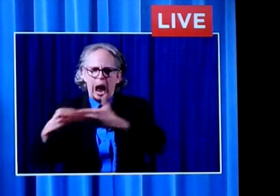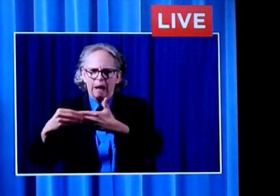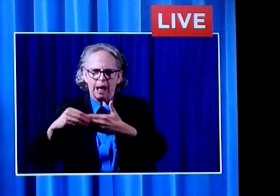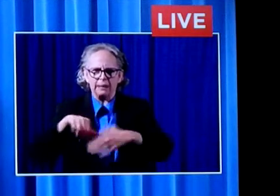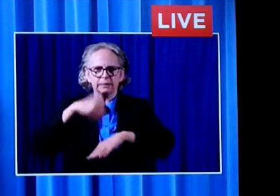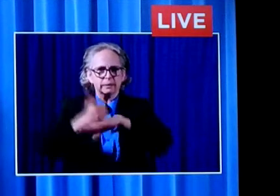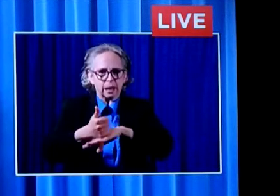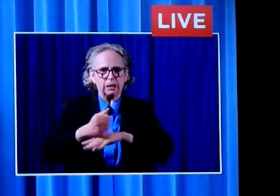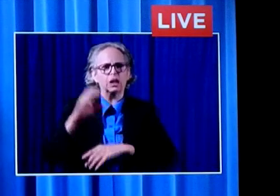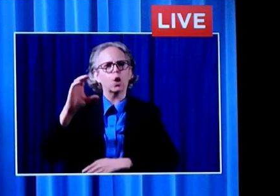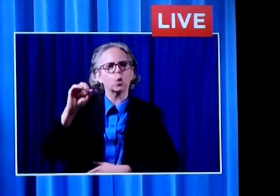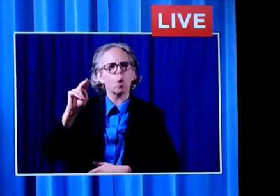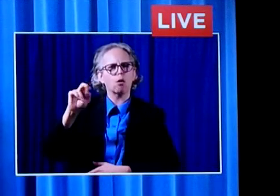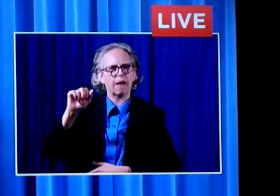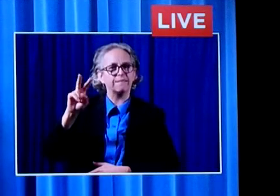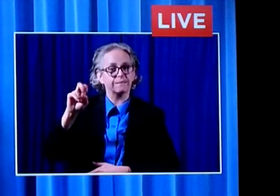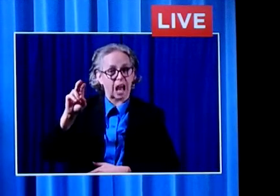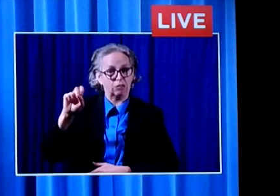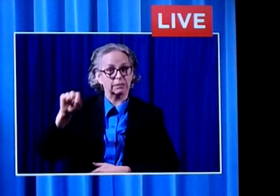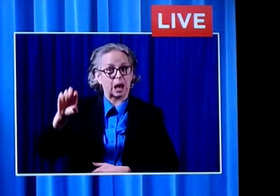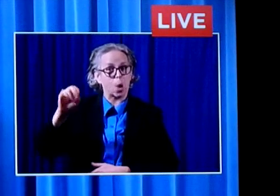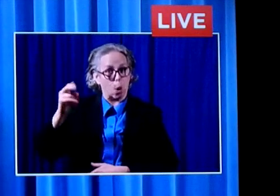www.coronavirus.ohio.gov.